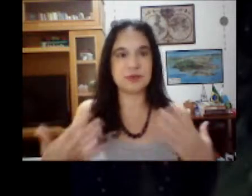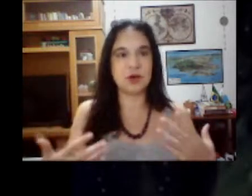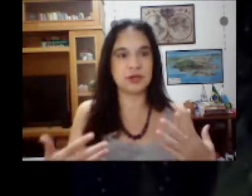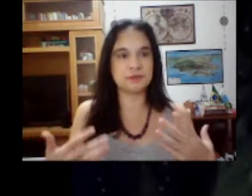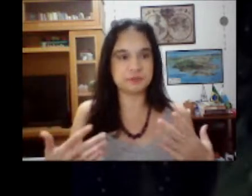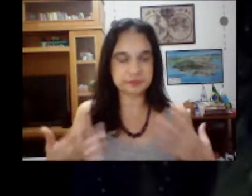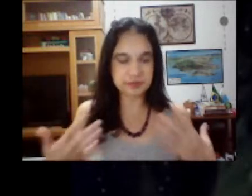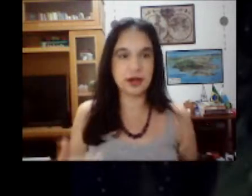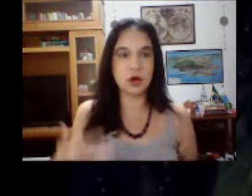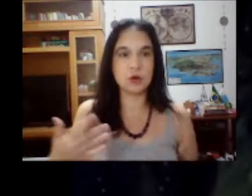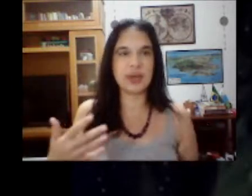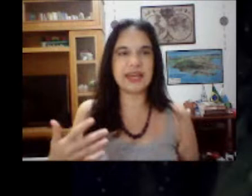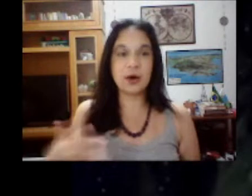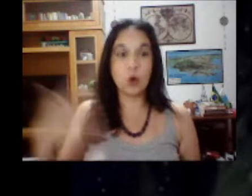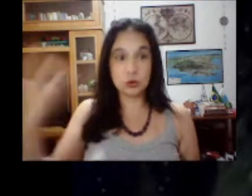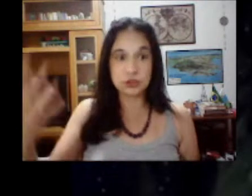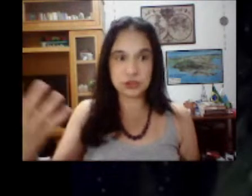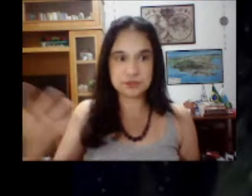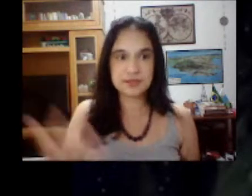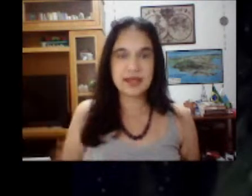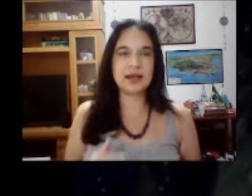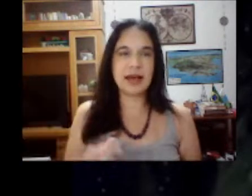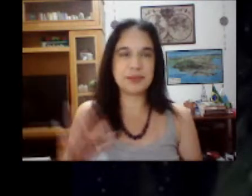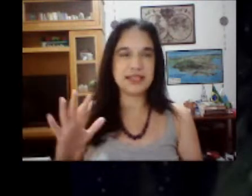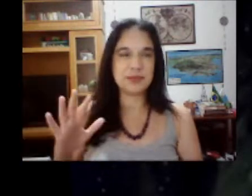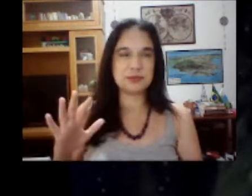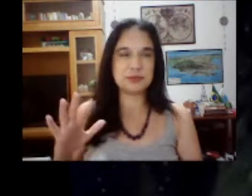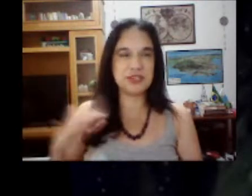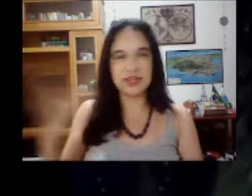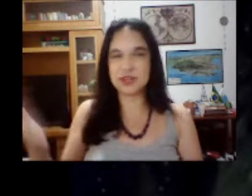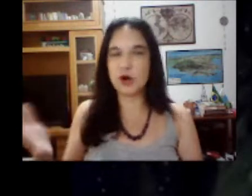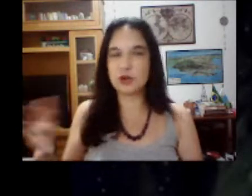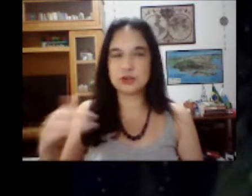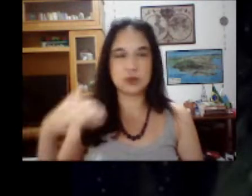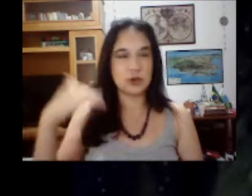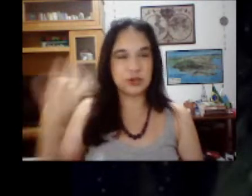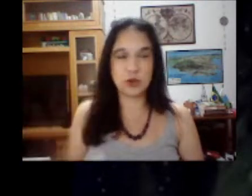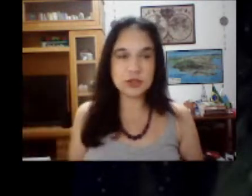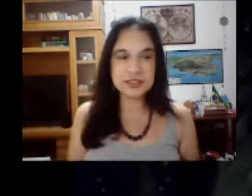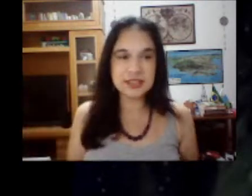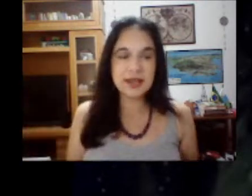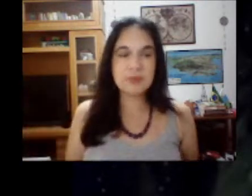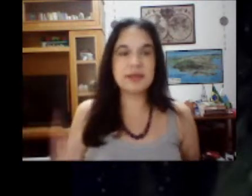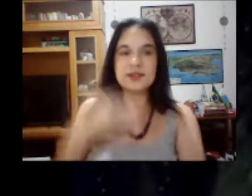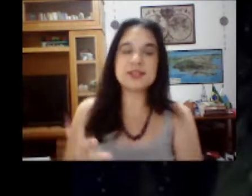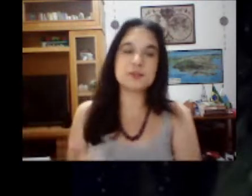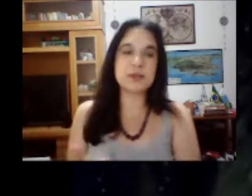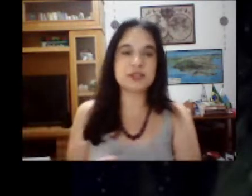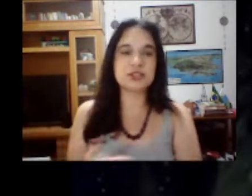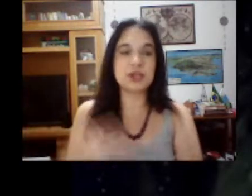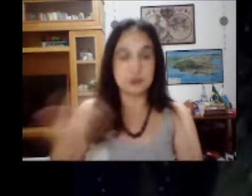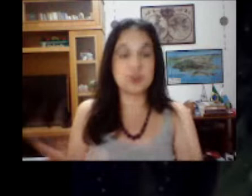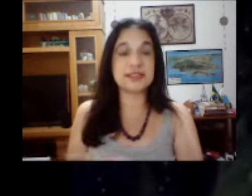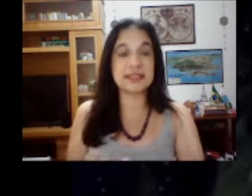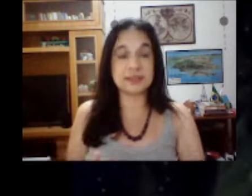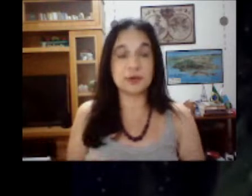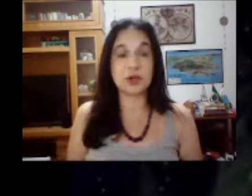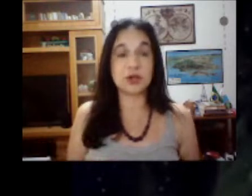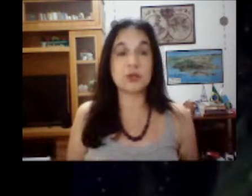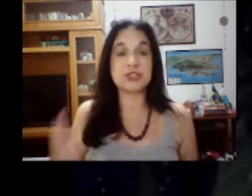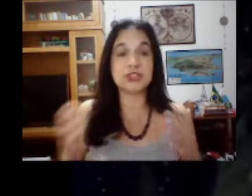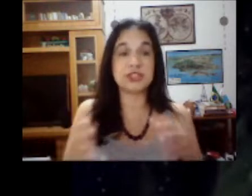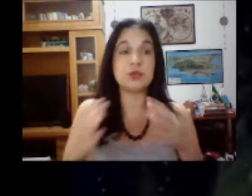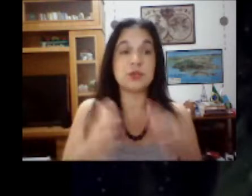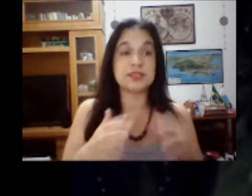is of her already older, I believe young adult or adult. But this picture, of course, is of